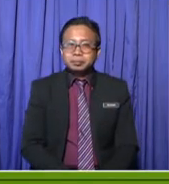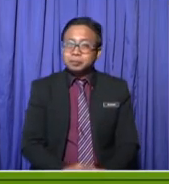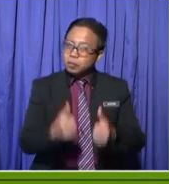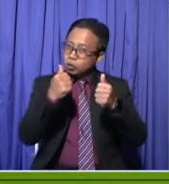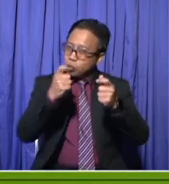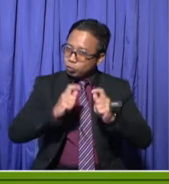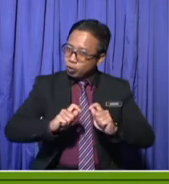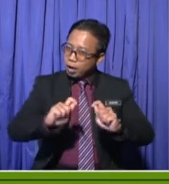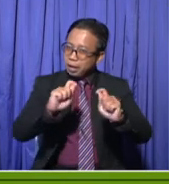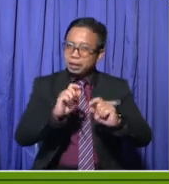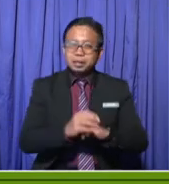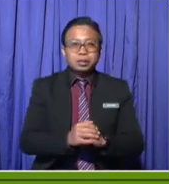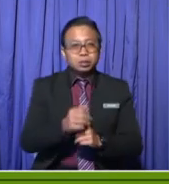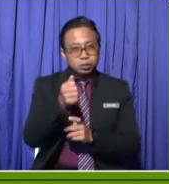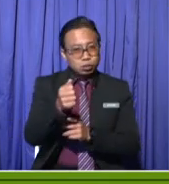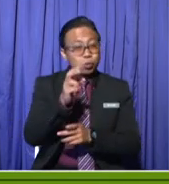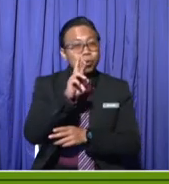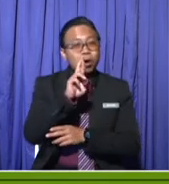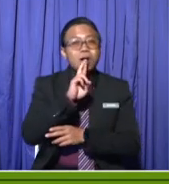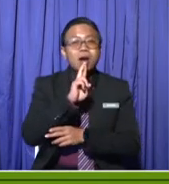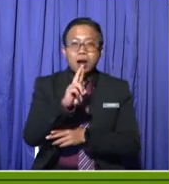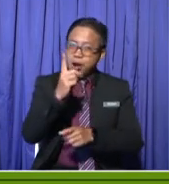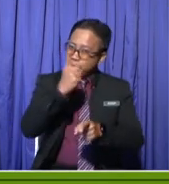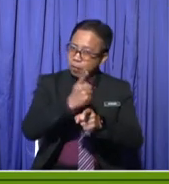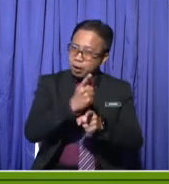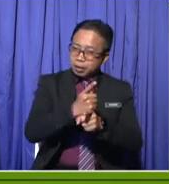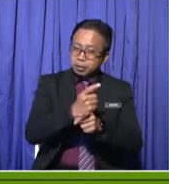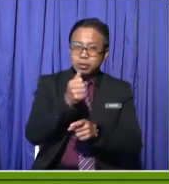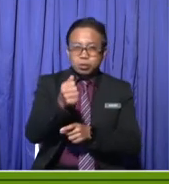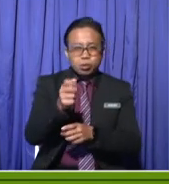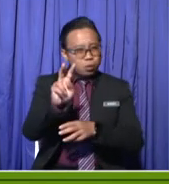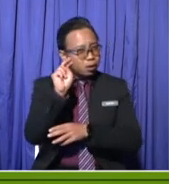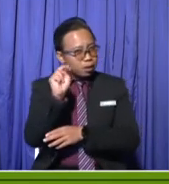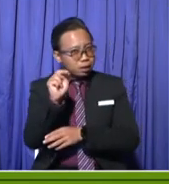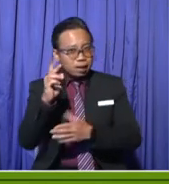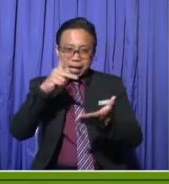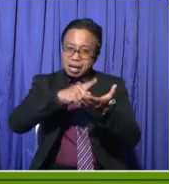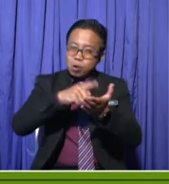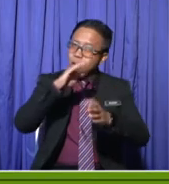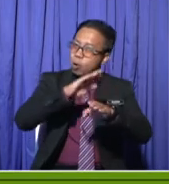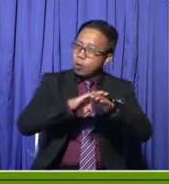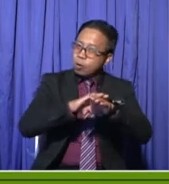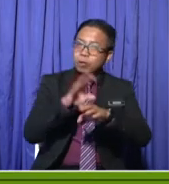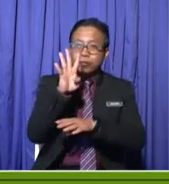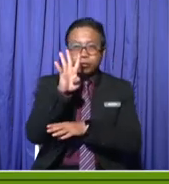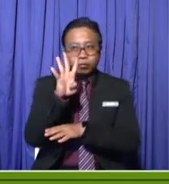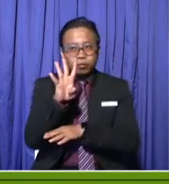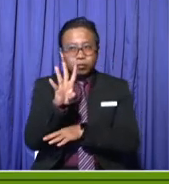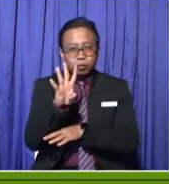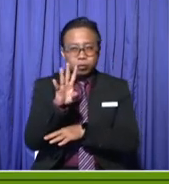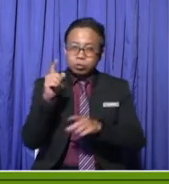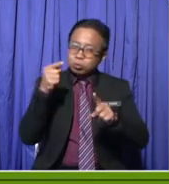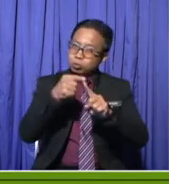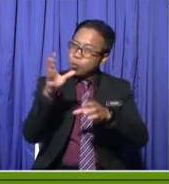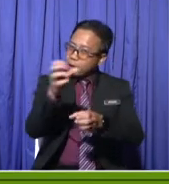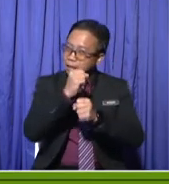Good try. You are right. You need to count on in fours to get